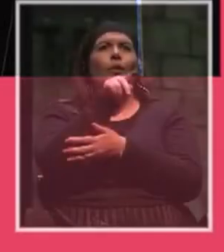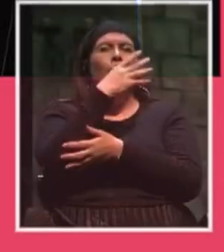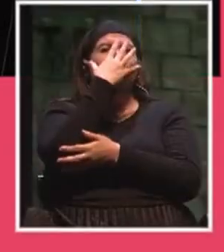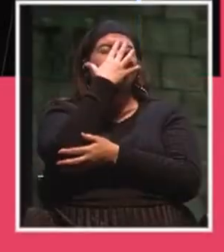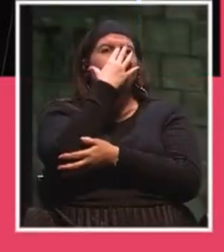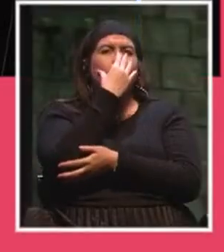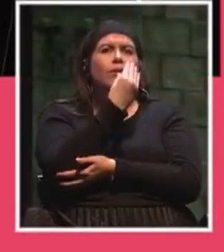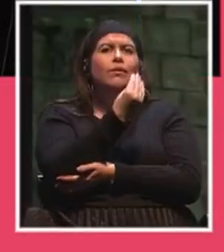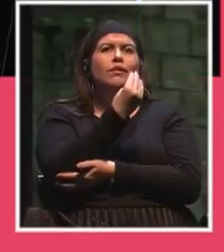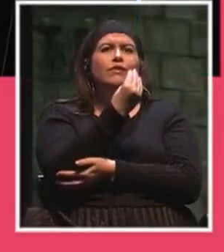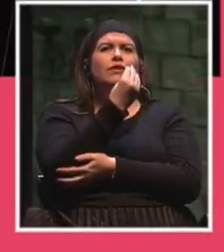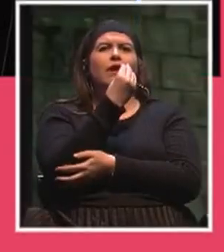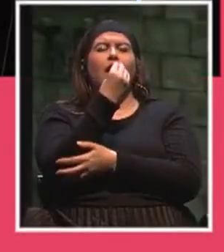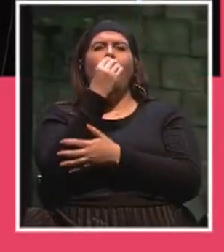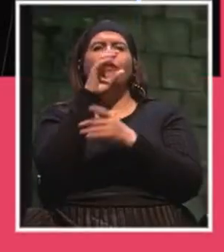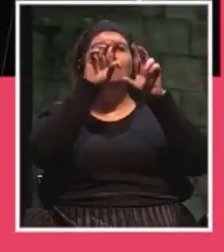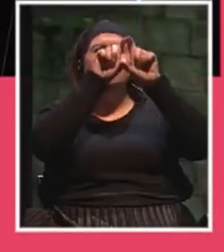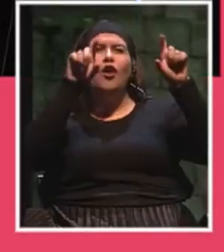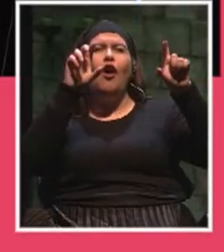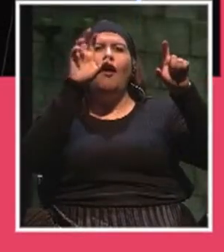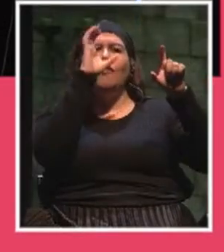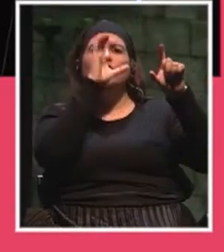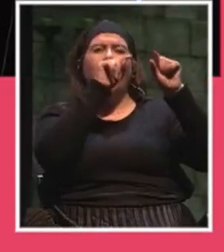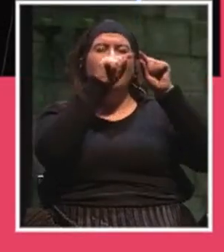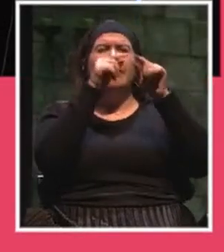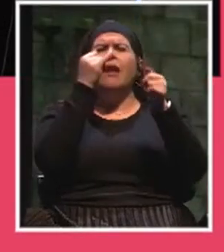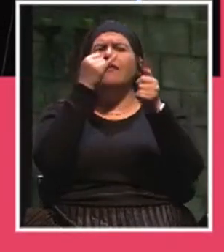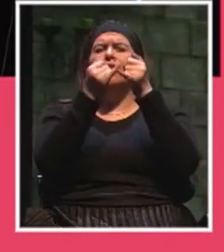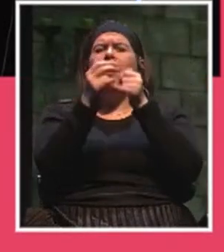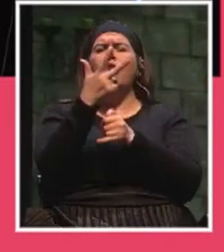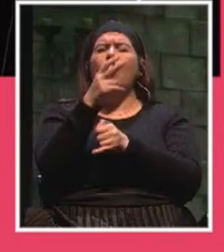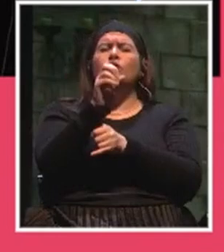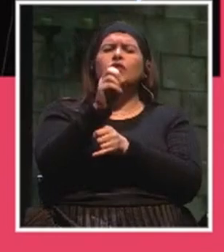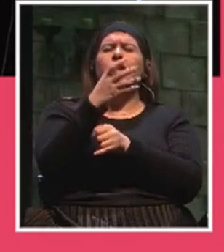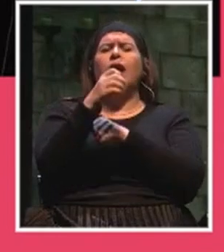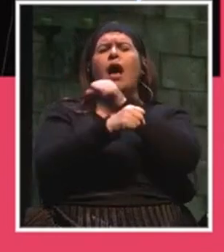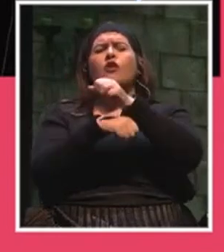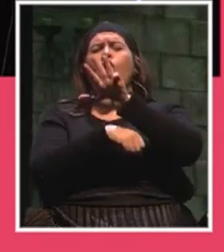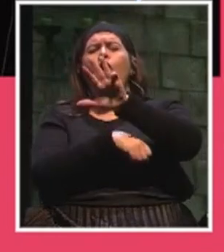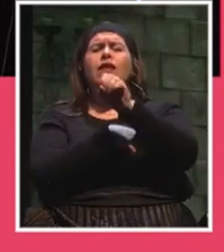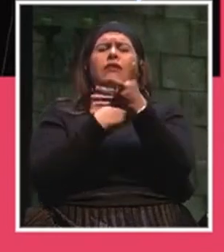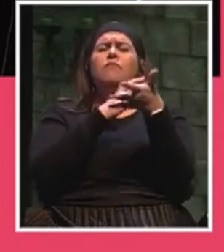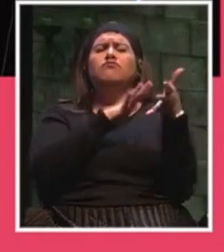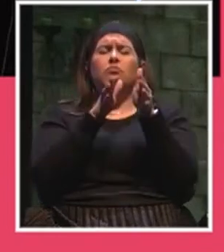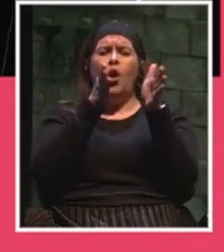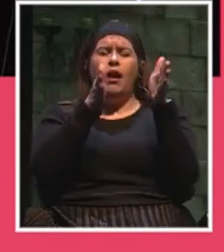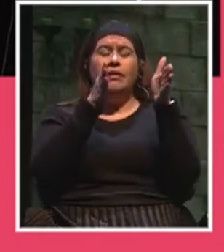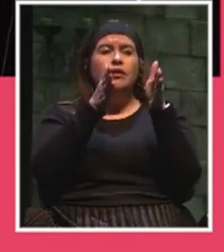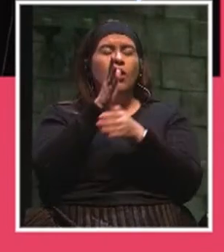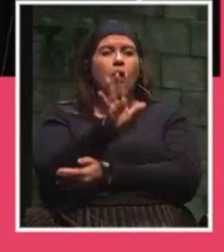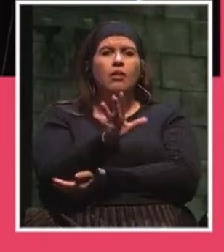was in the late 1980s, early 90s. And I realized when I saw